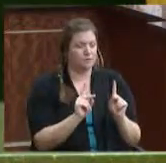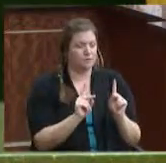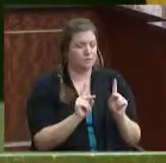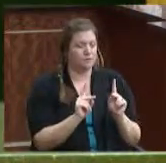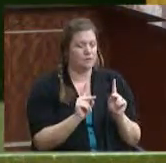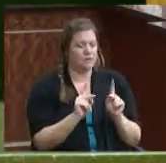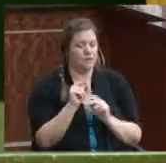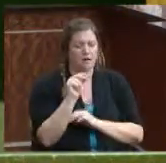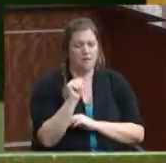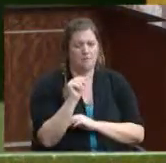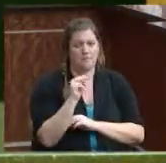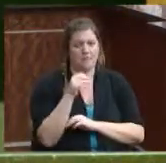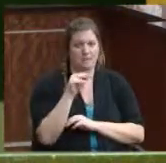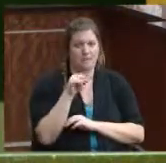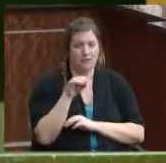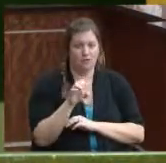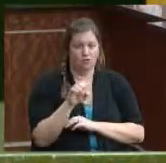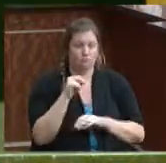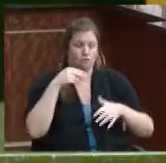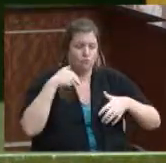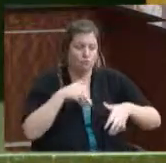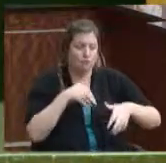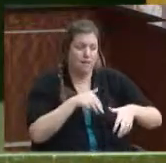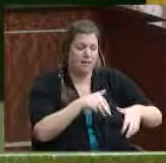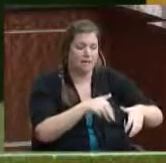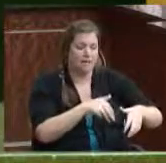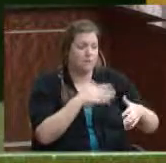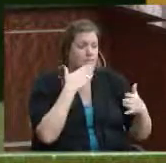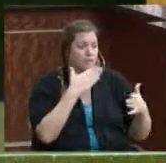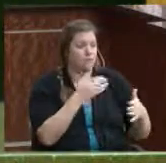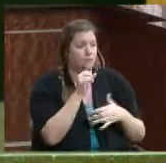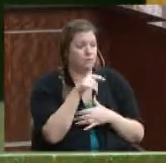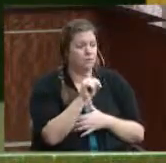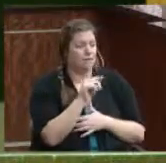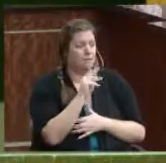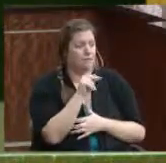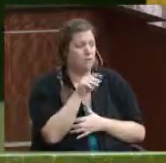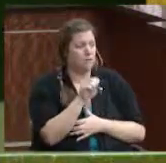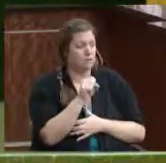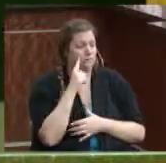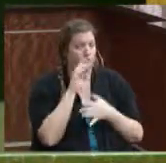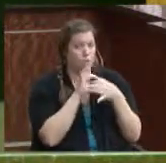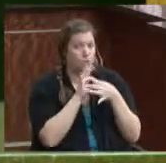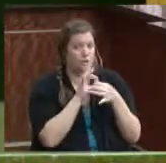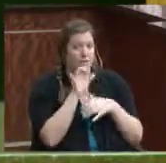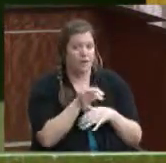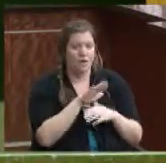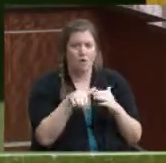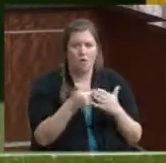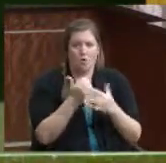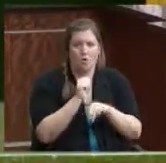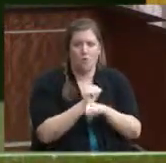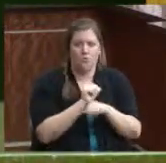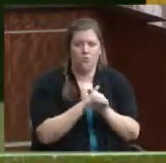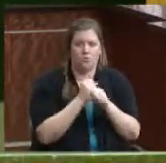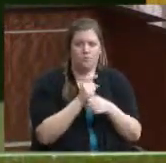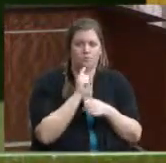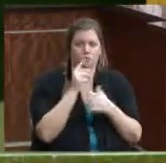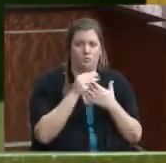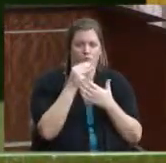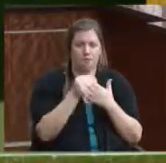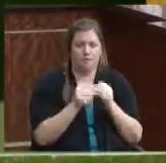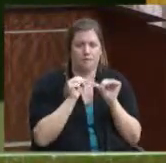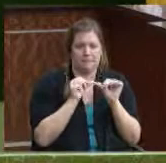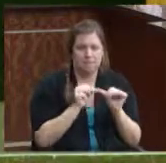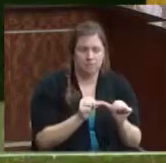Emancipation Day celebration and parade, and I want to thank again St. Mark's for coordinating and all the work that they do to make sure that program